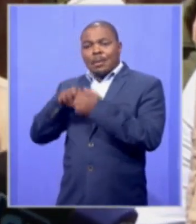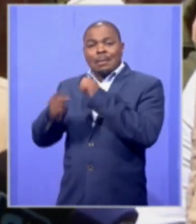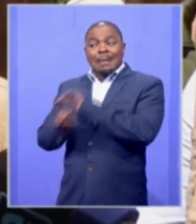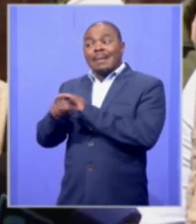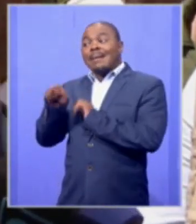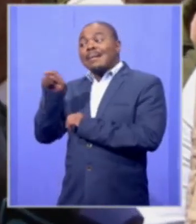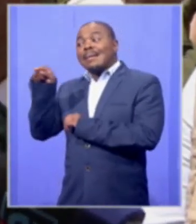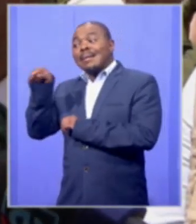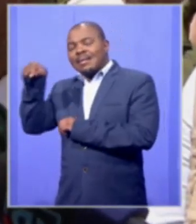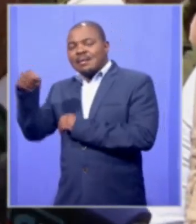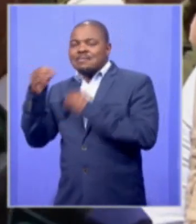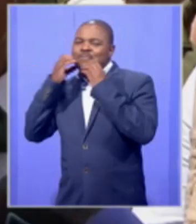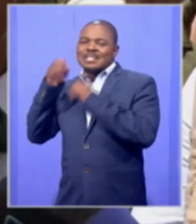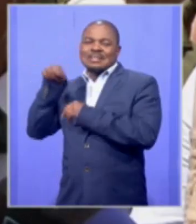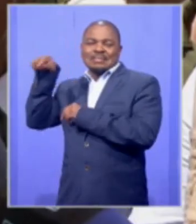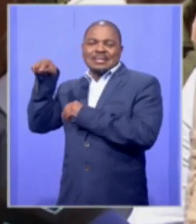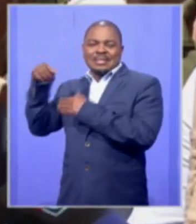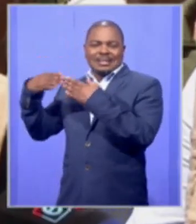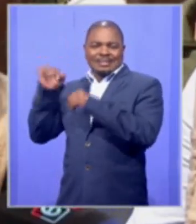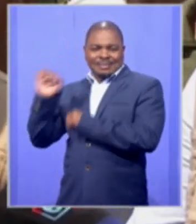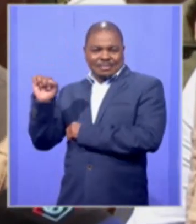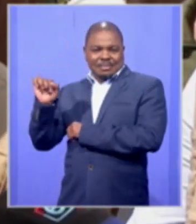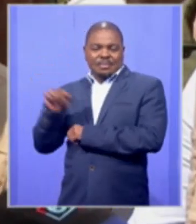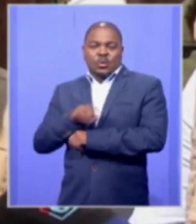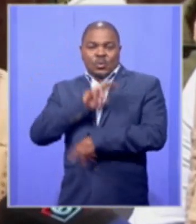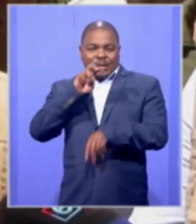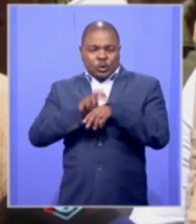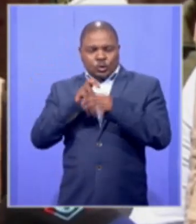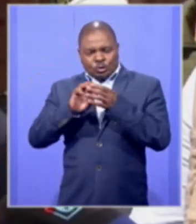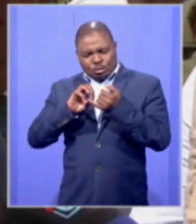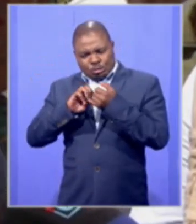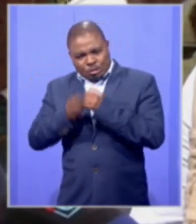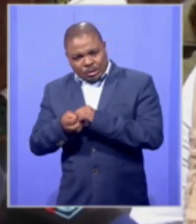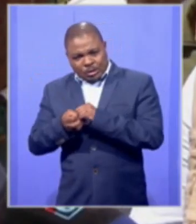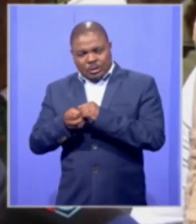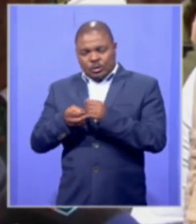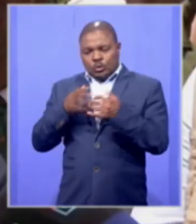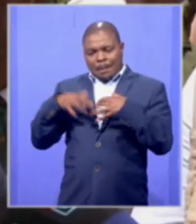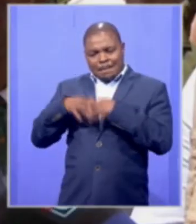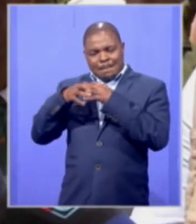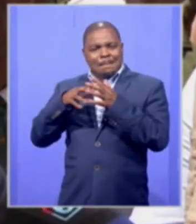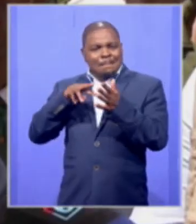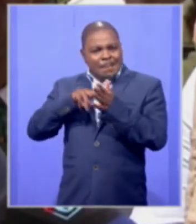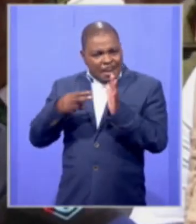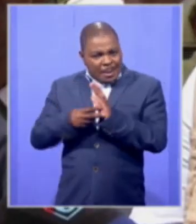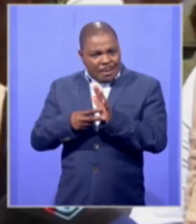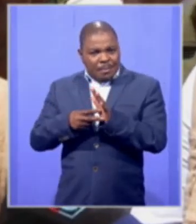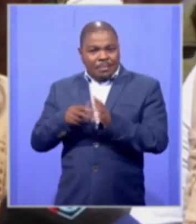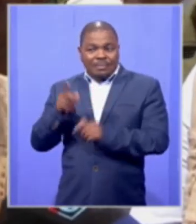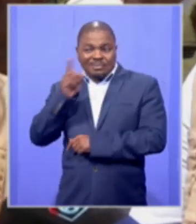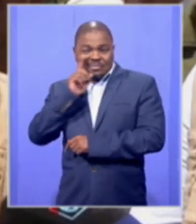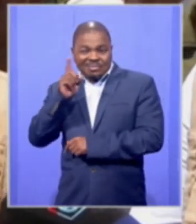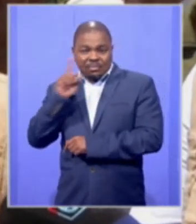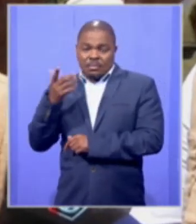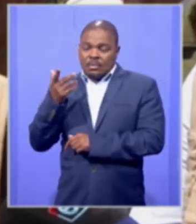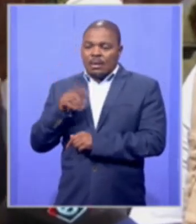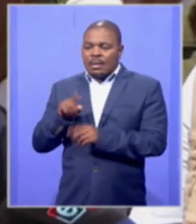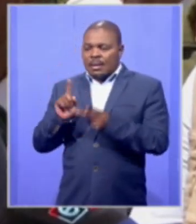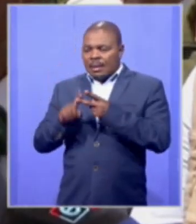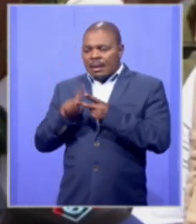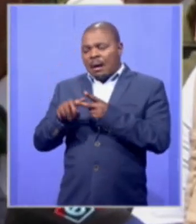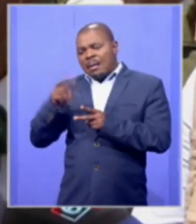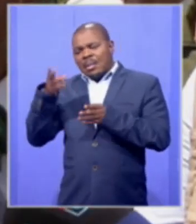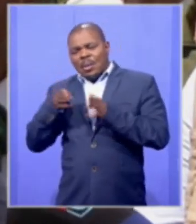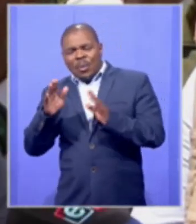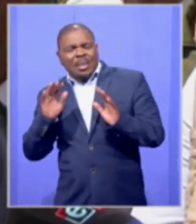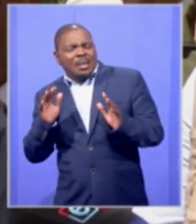this particular borderline. And therefore, we need to be nimble. We've asked that a plan be put together to look at what would a comprehensive alternative